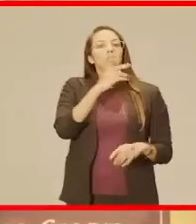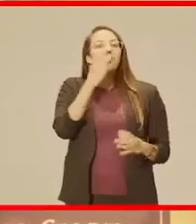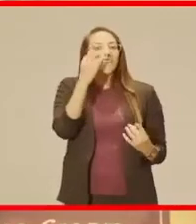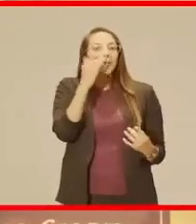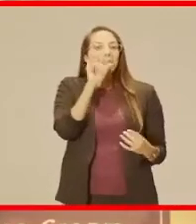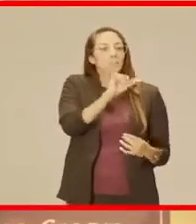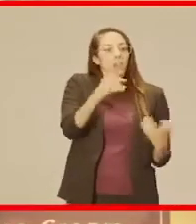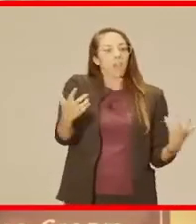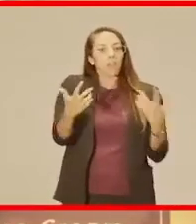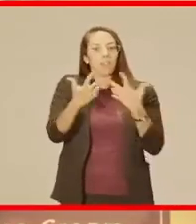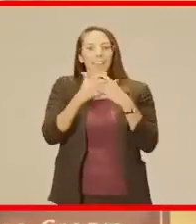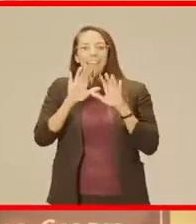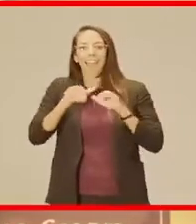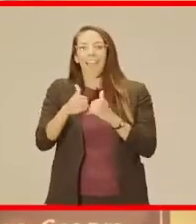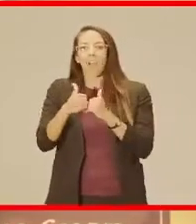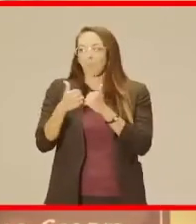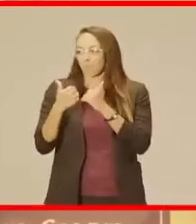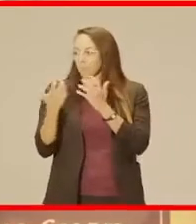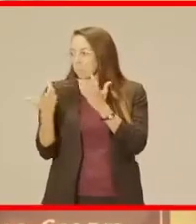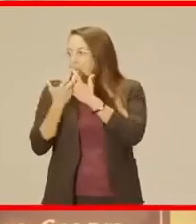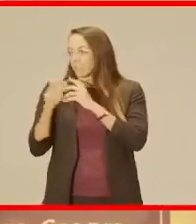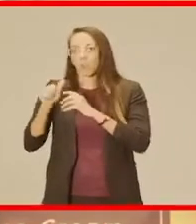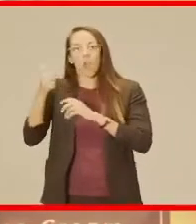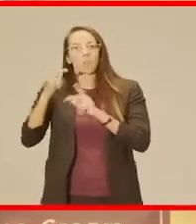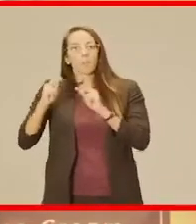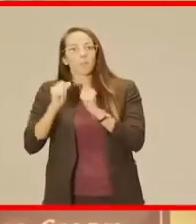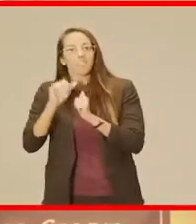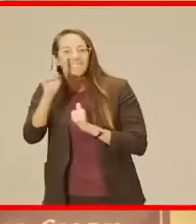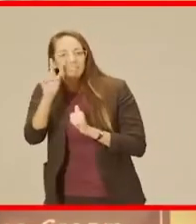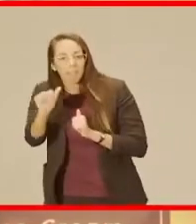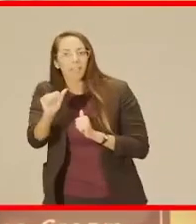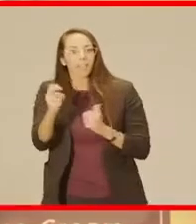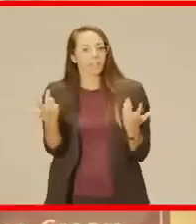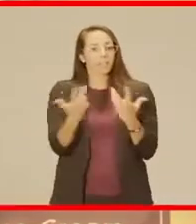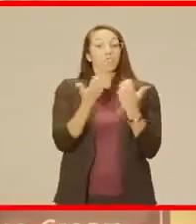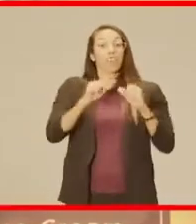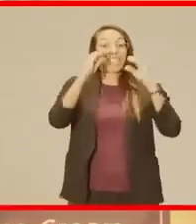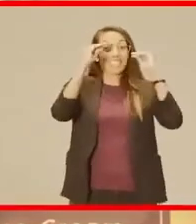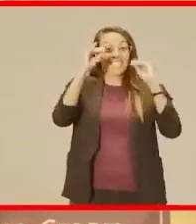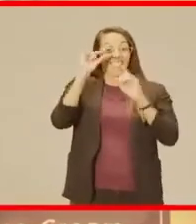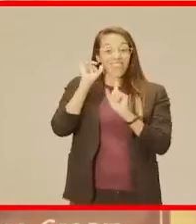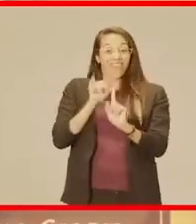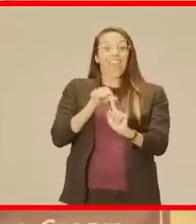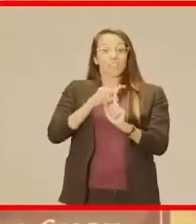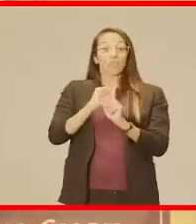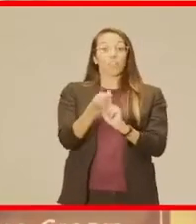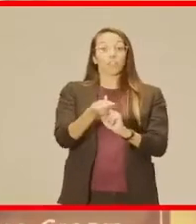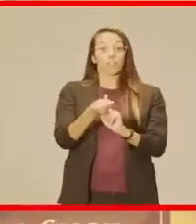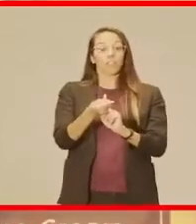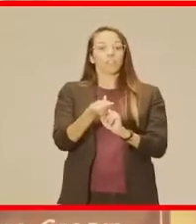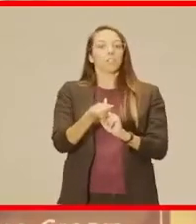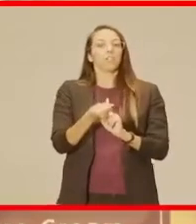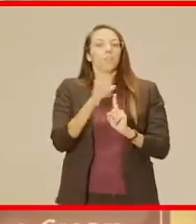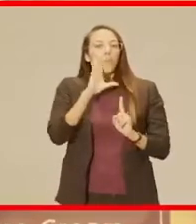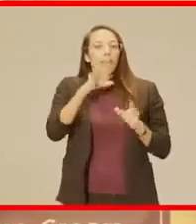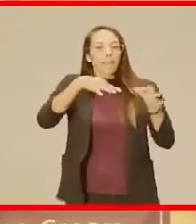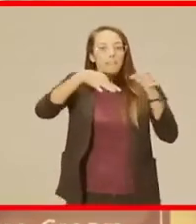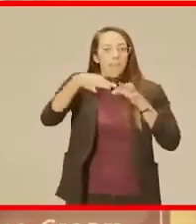people how some people with disabilities might behave, not because they're